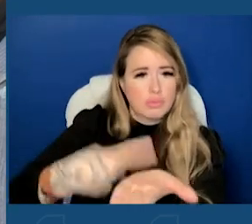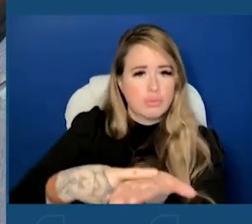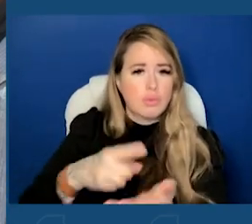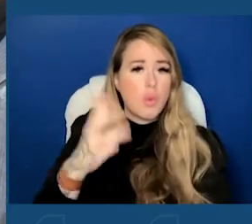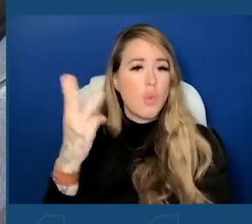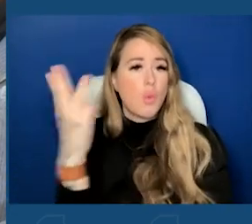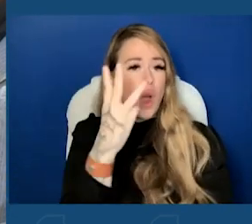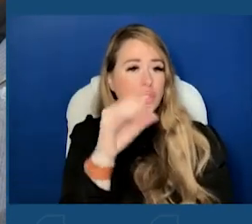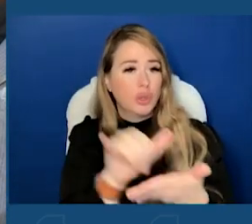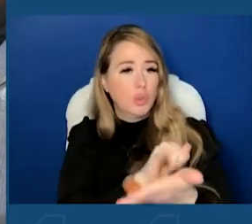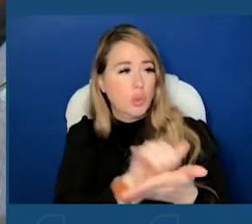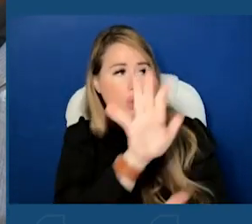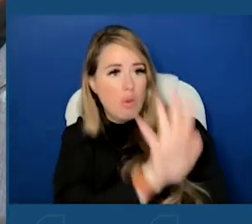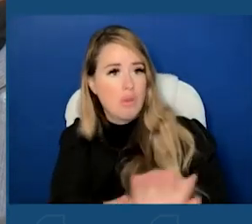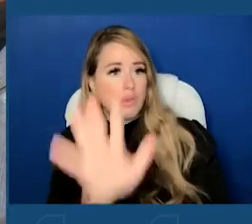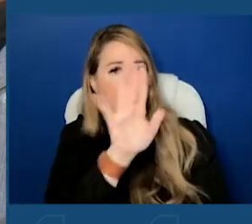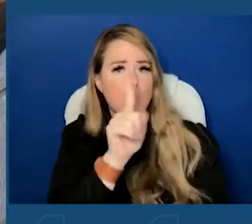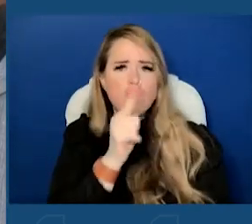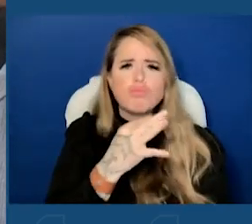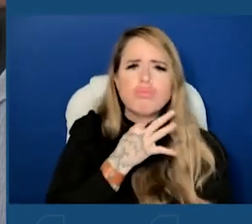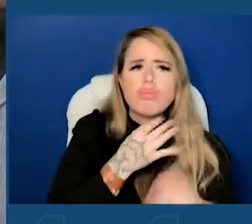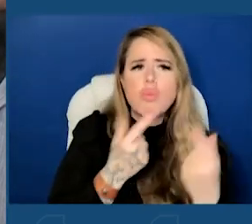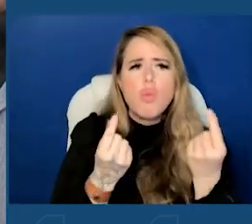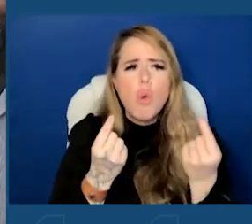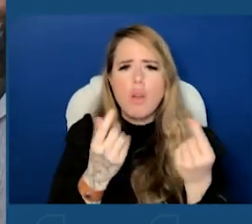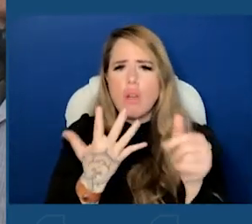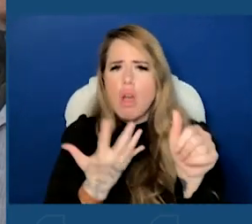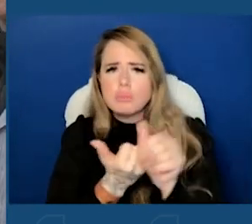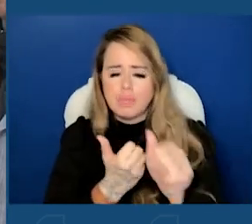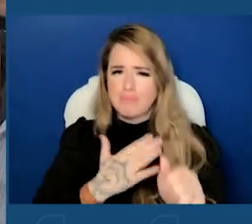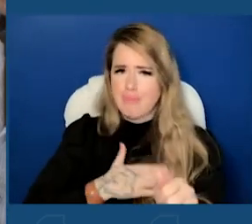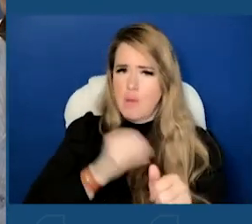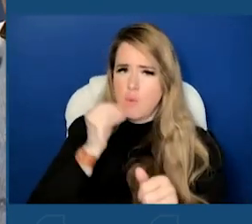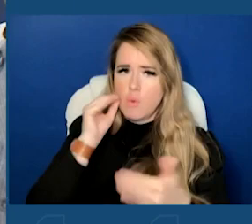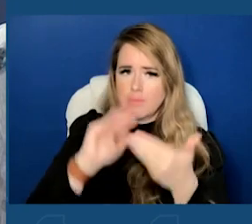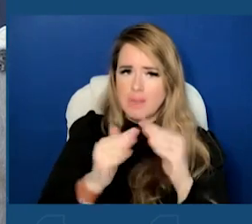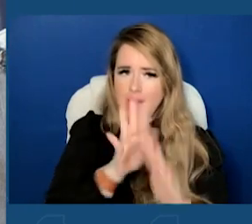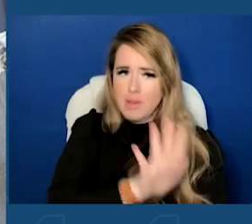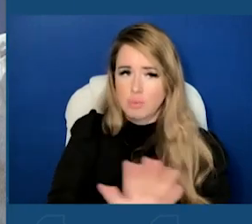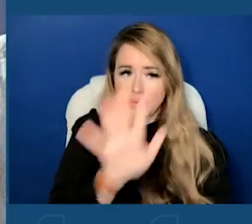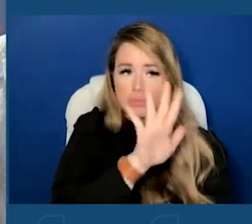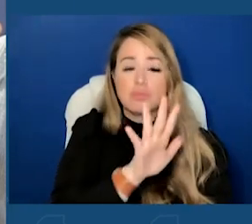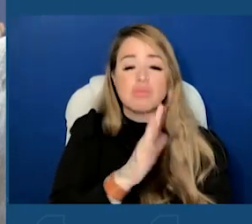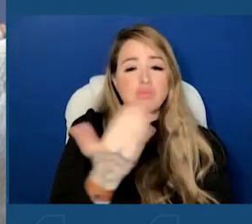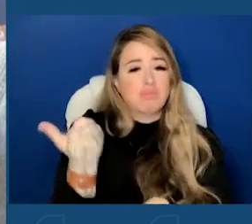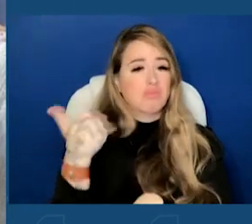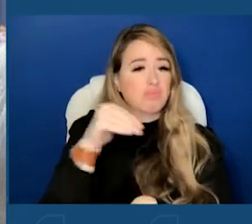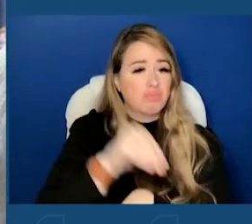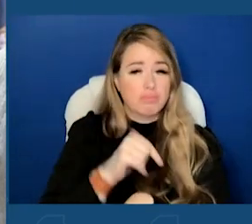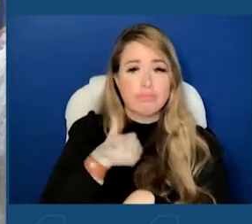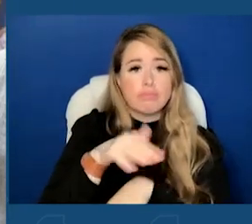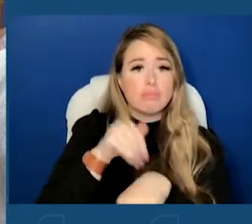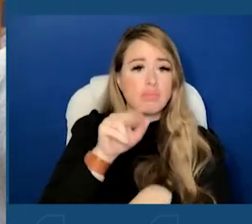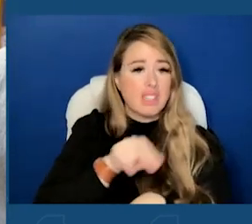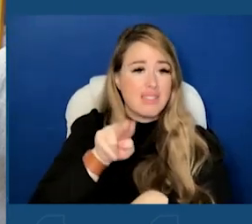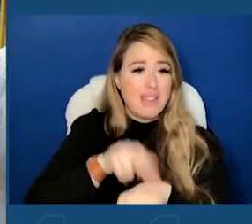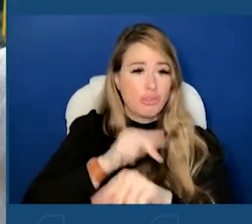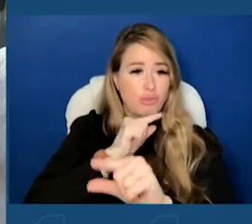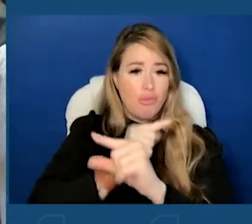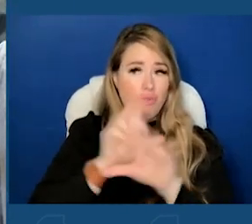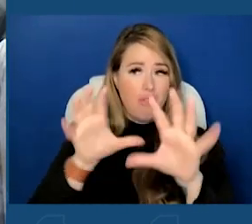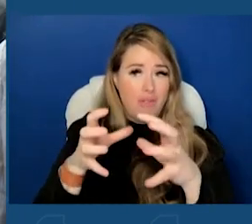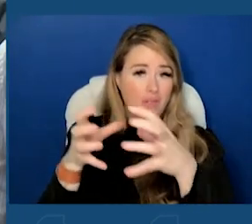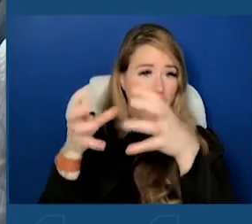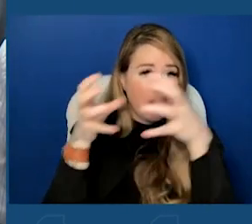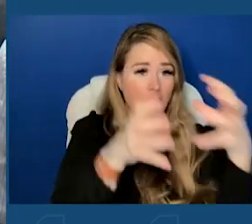want an update on my hometown. Last night I had to bring in the National Guard. The conditions, the